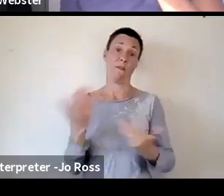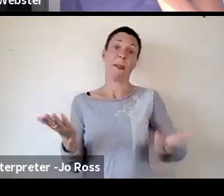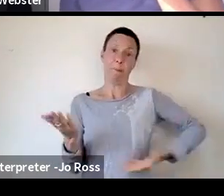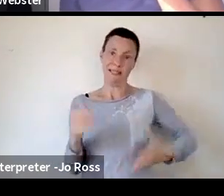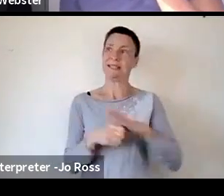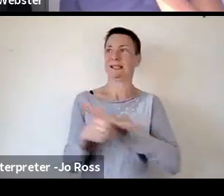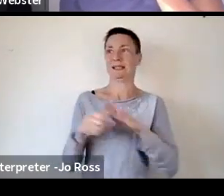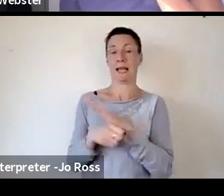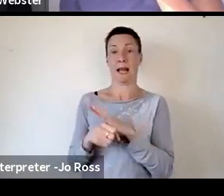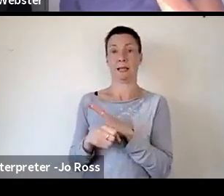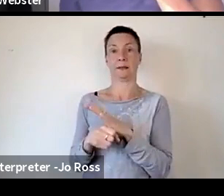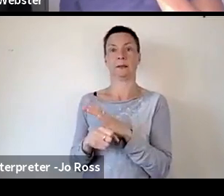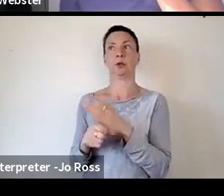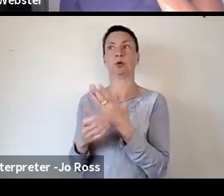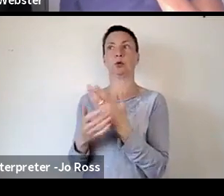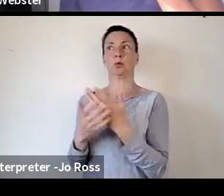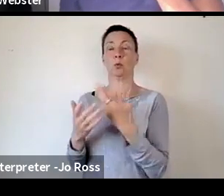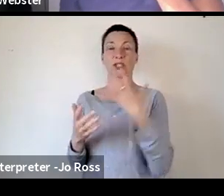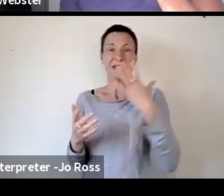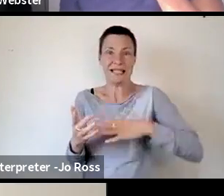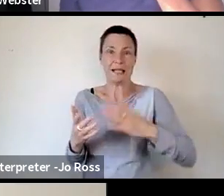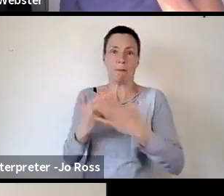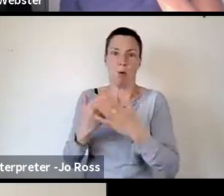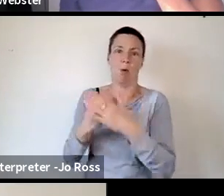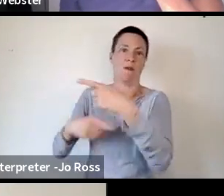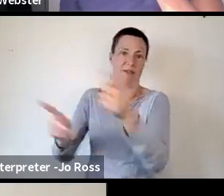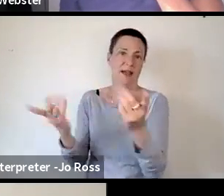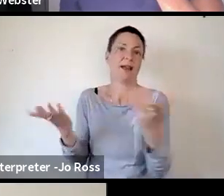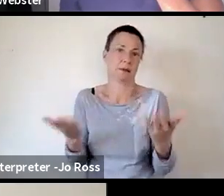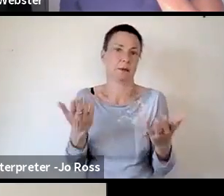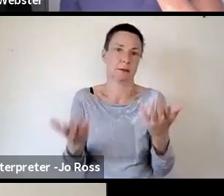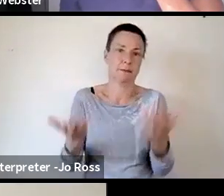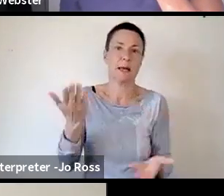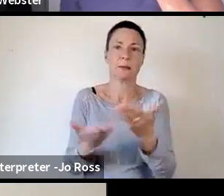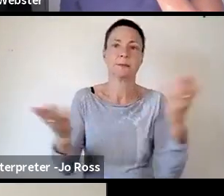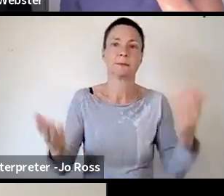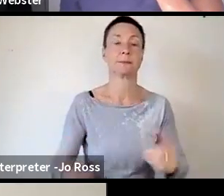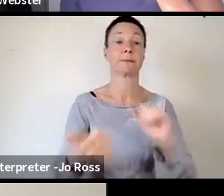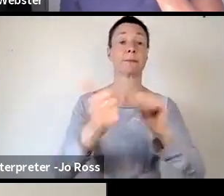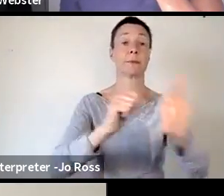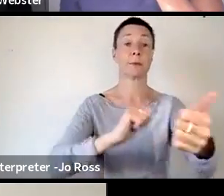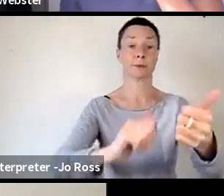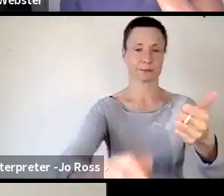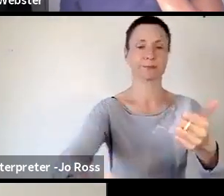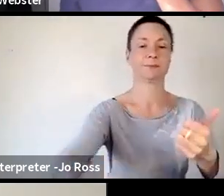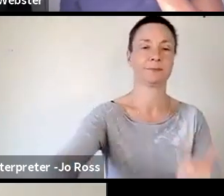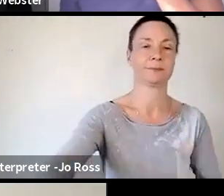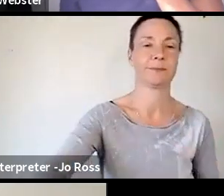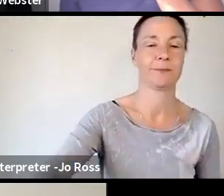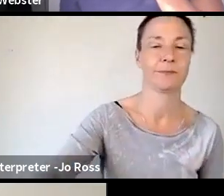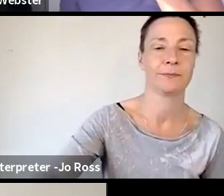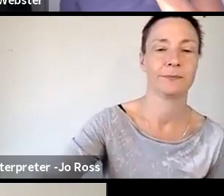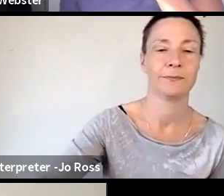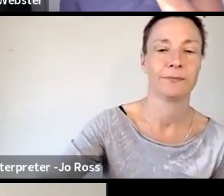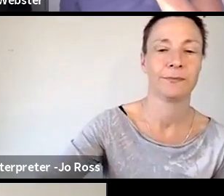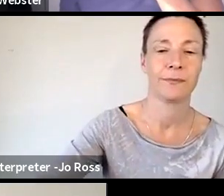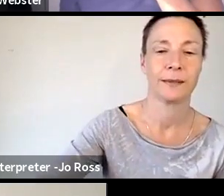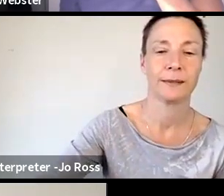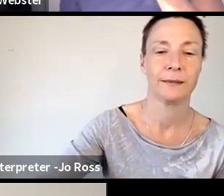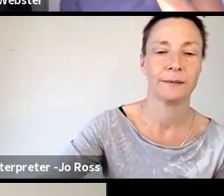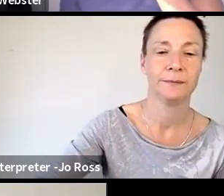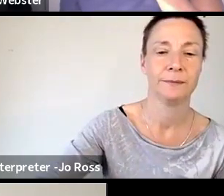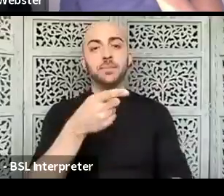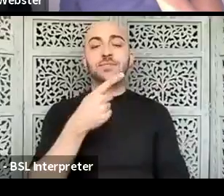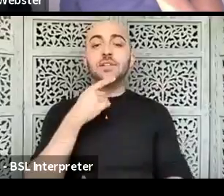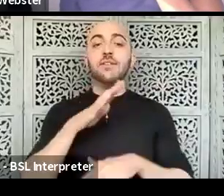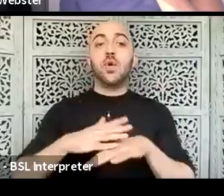but we've just got to find a lot more of that. I was going to jump in, Adeel, and just say from a business perspective as well, I think